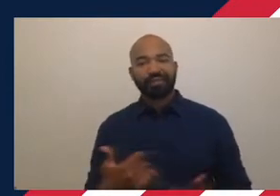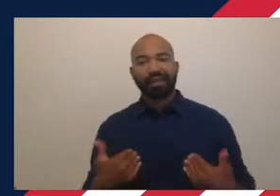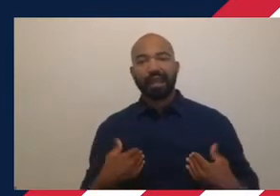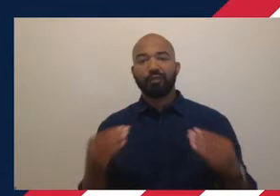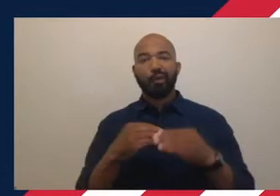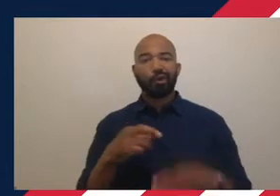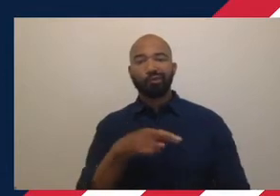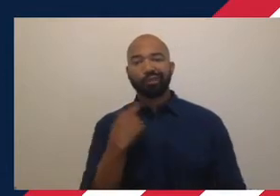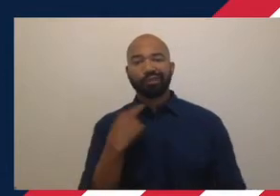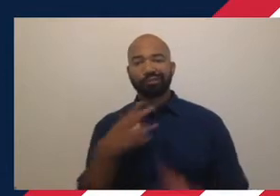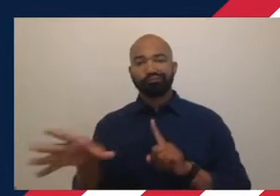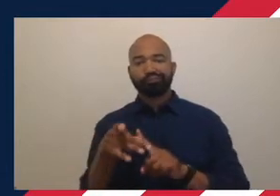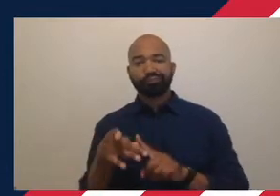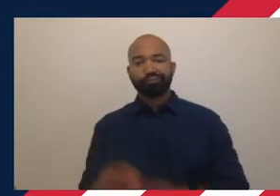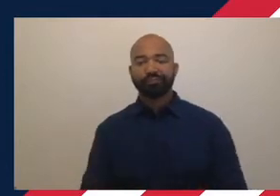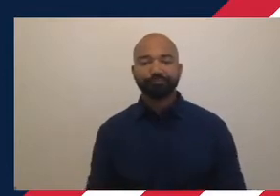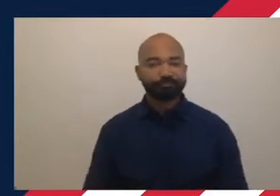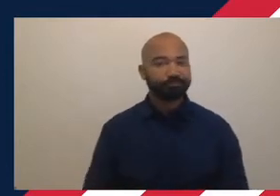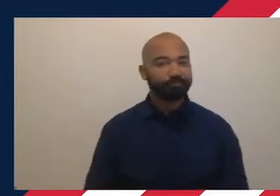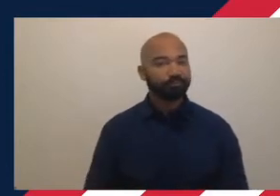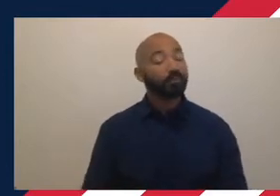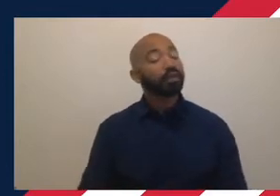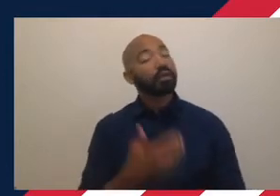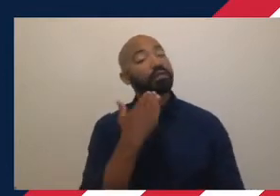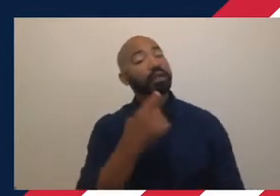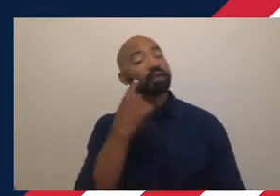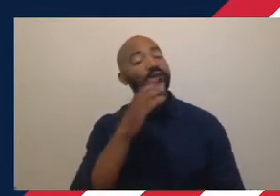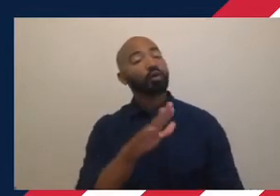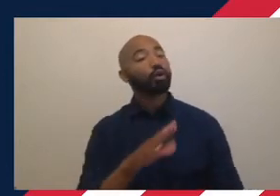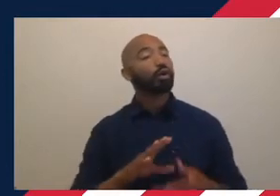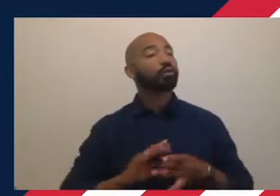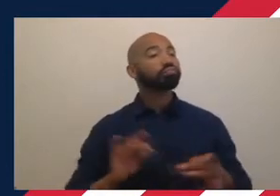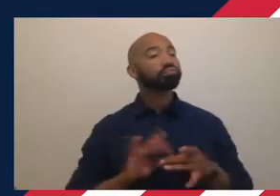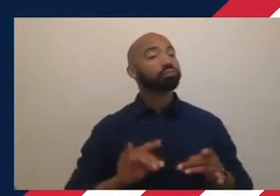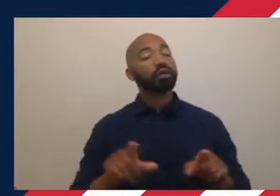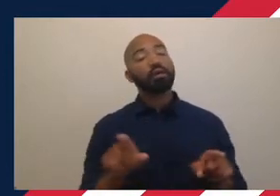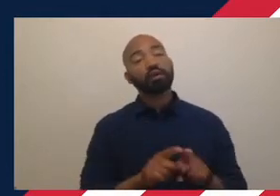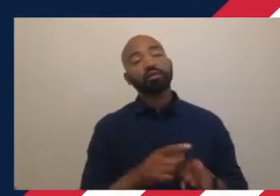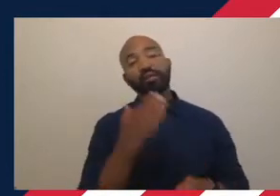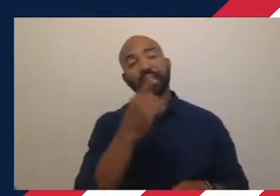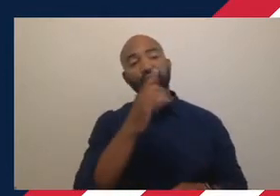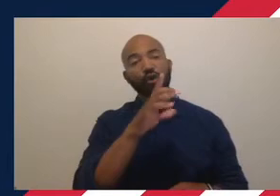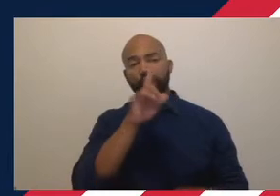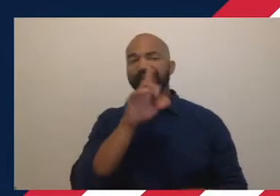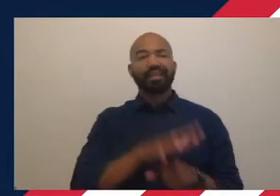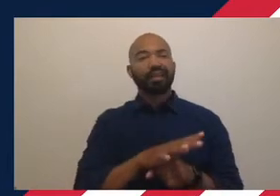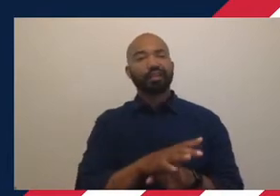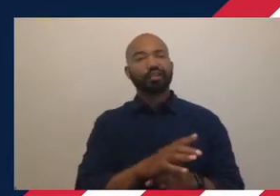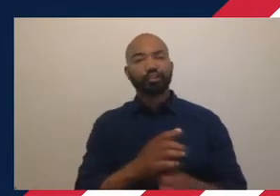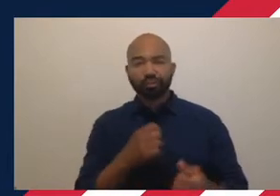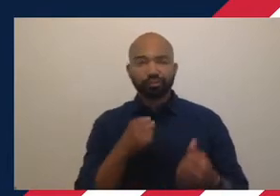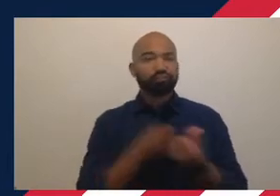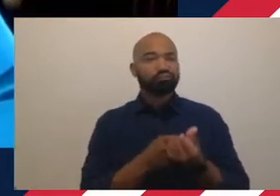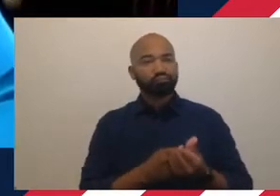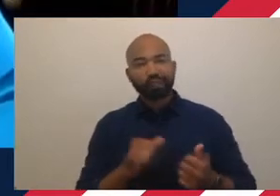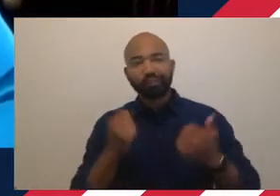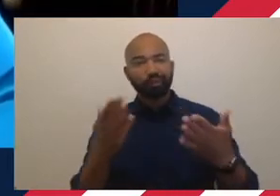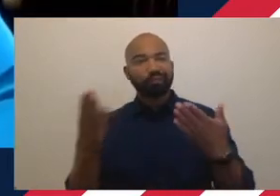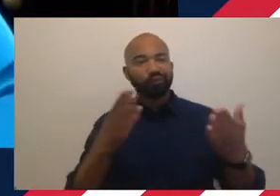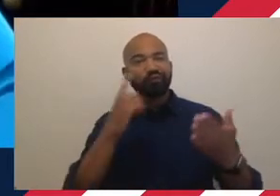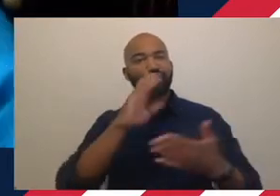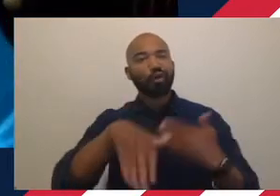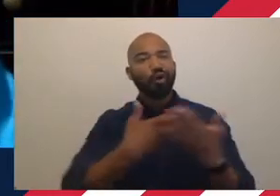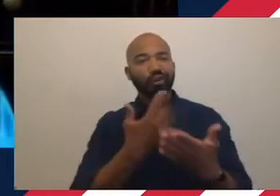your testimony, but thank you more for your dedication to all of us. Thank you. Thank you. It's a privilege. And thank you,